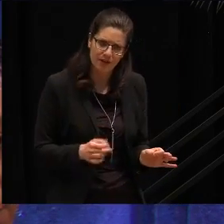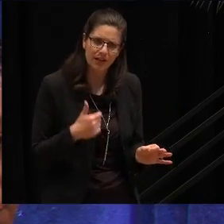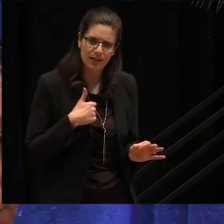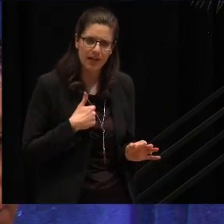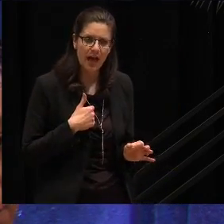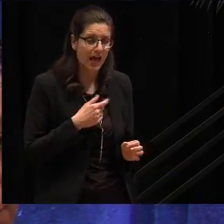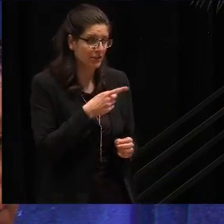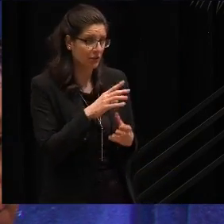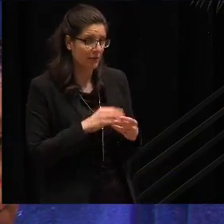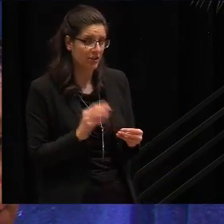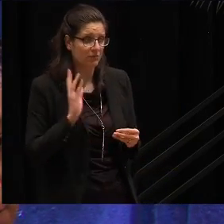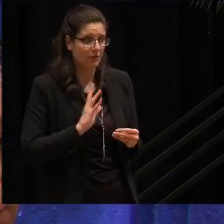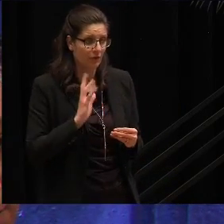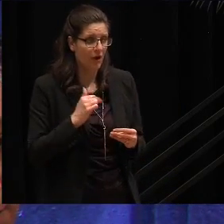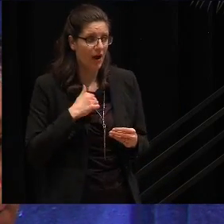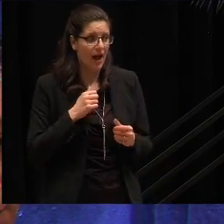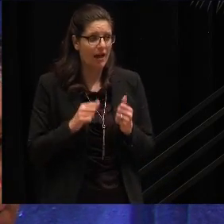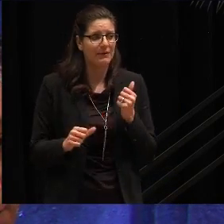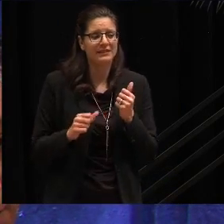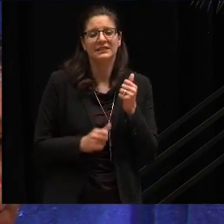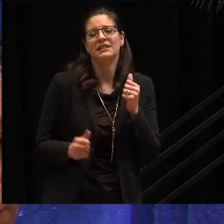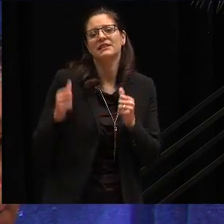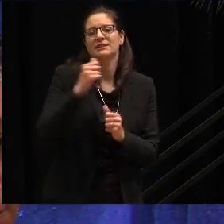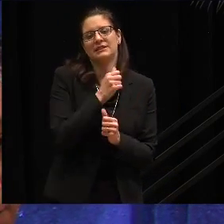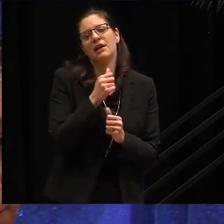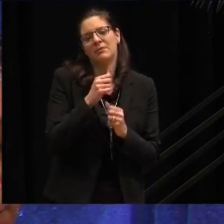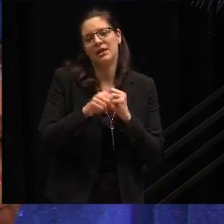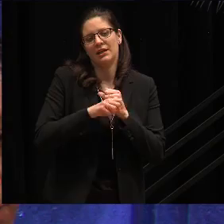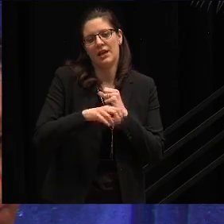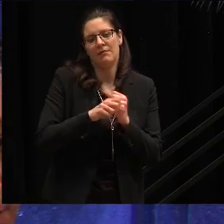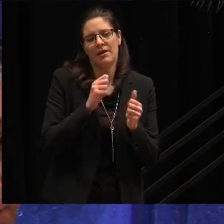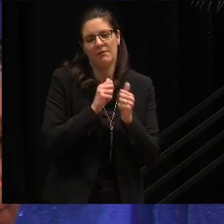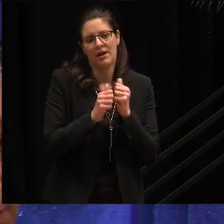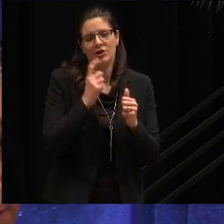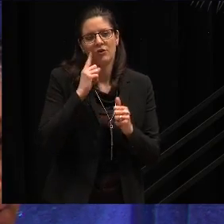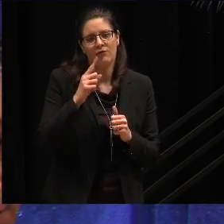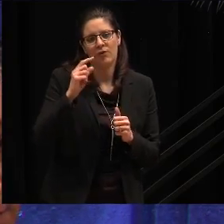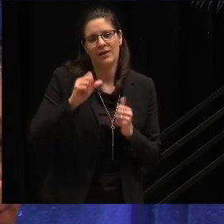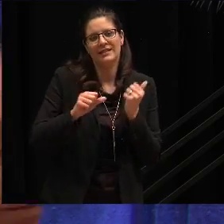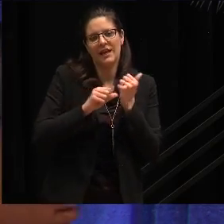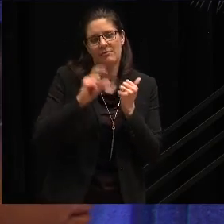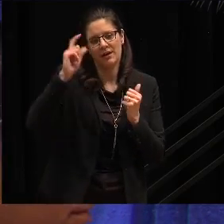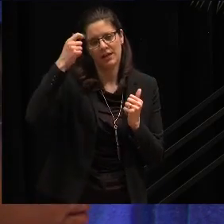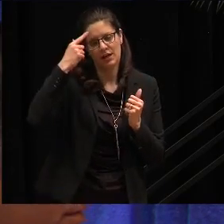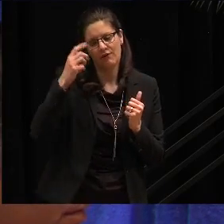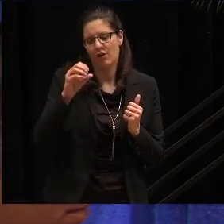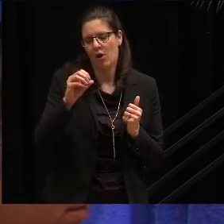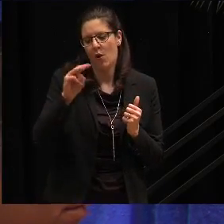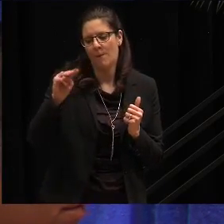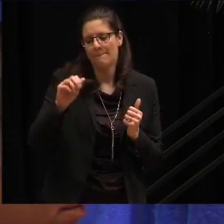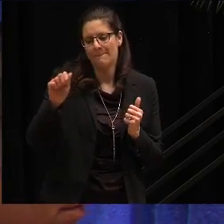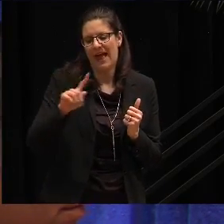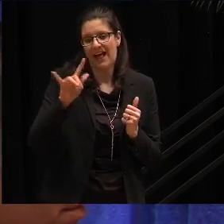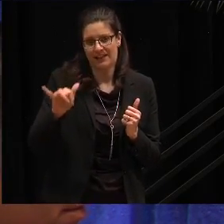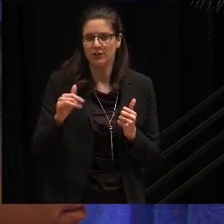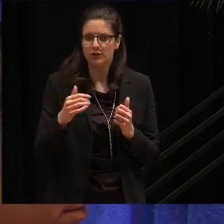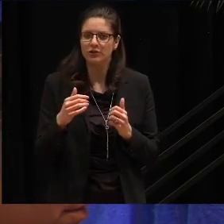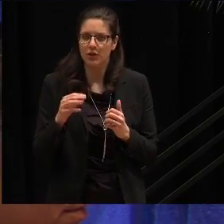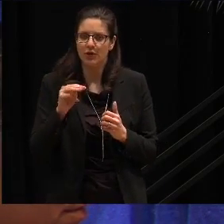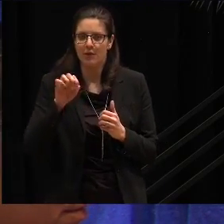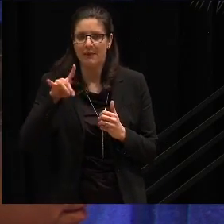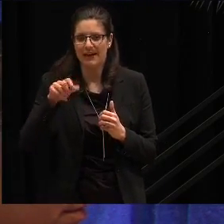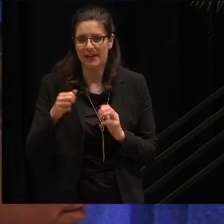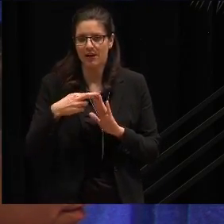as you mentioned at the beginning, I was a deputy campaign manager for Governor Martin O'Malley. And, there's certain rules in the media, right? So, for example, Morning